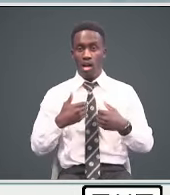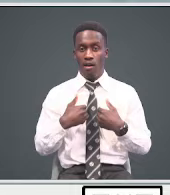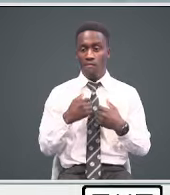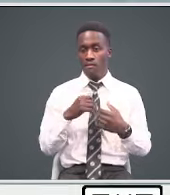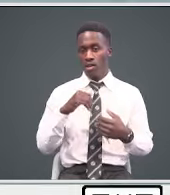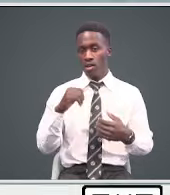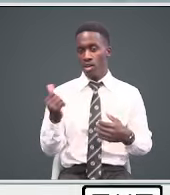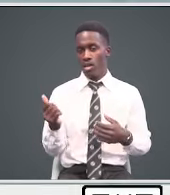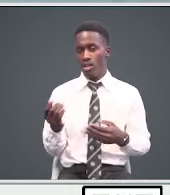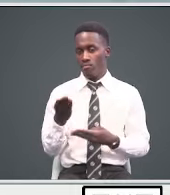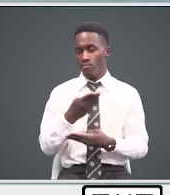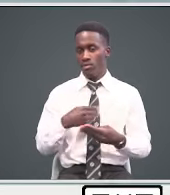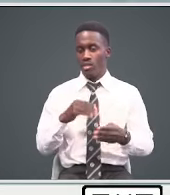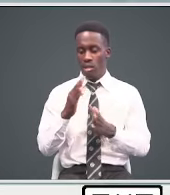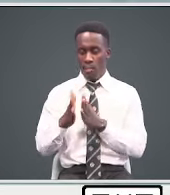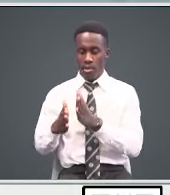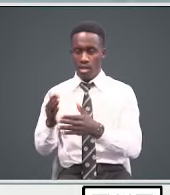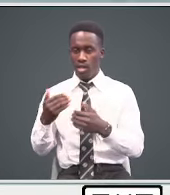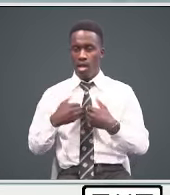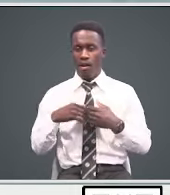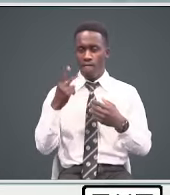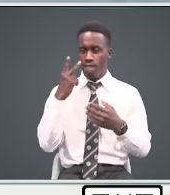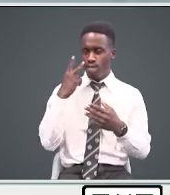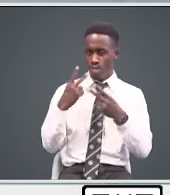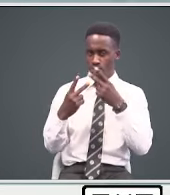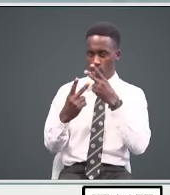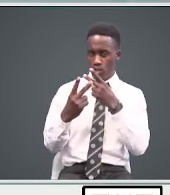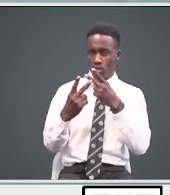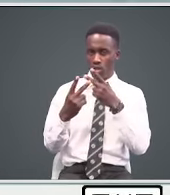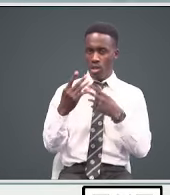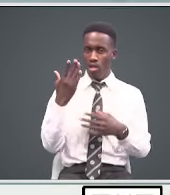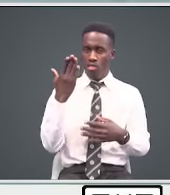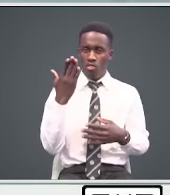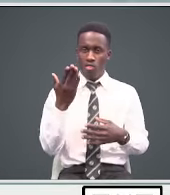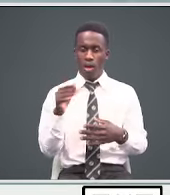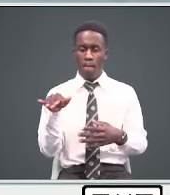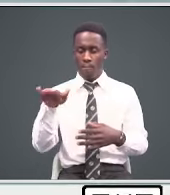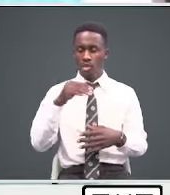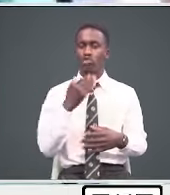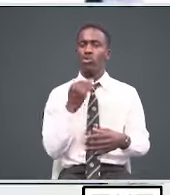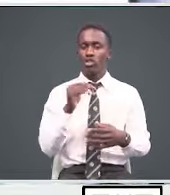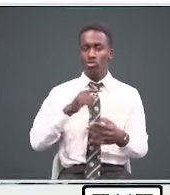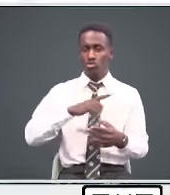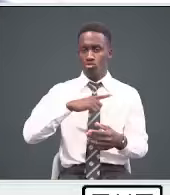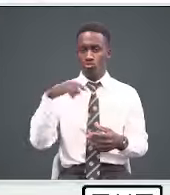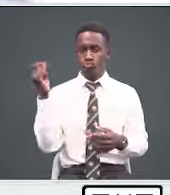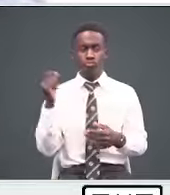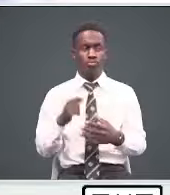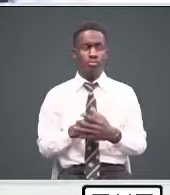plan? Do they have a vision? Is there a place they want to go?